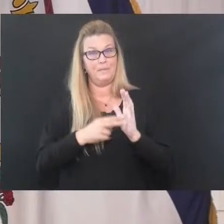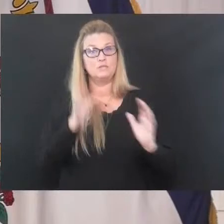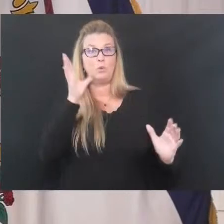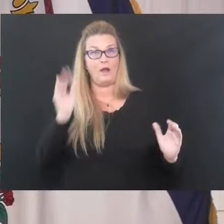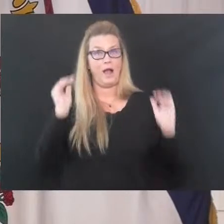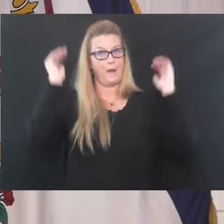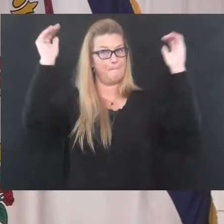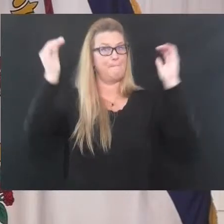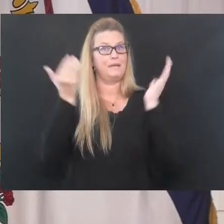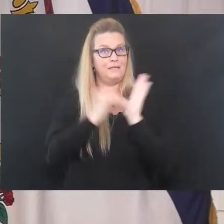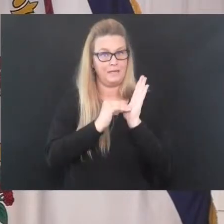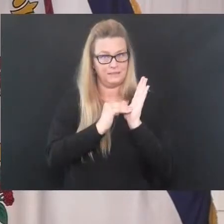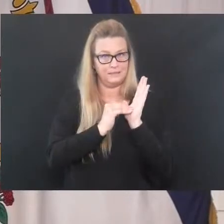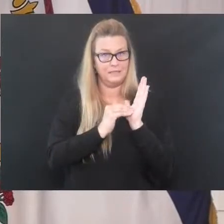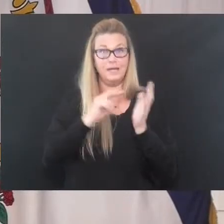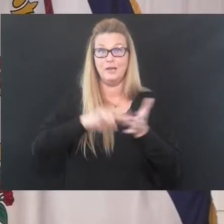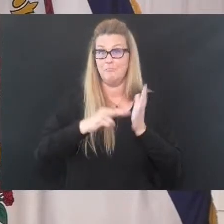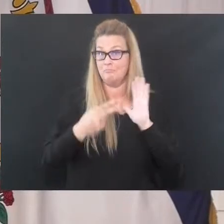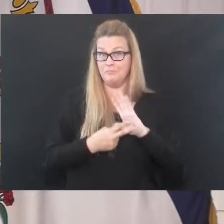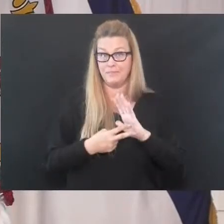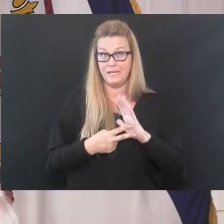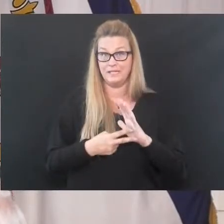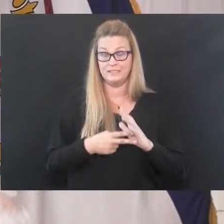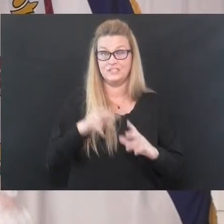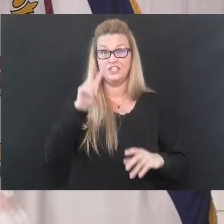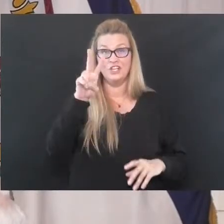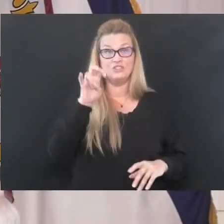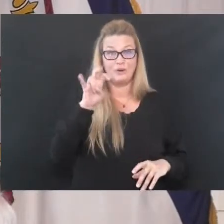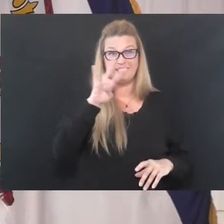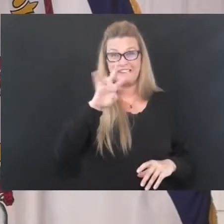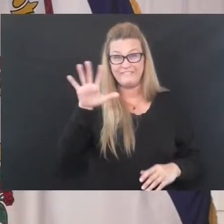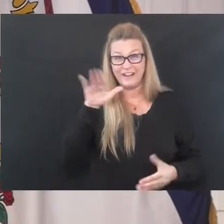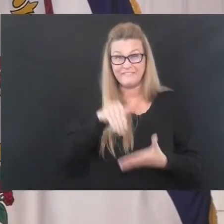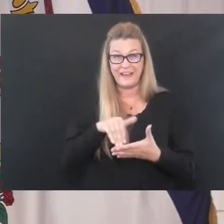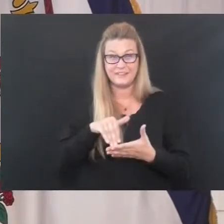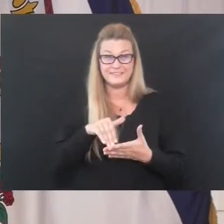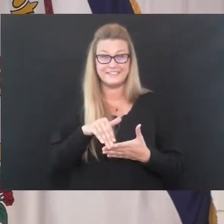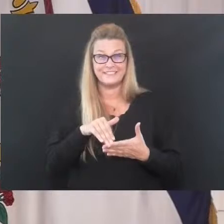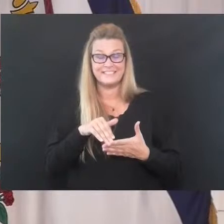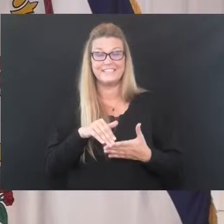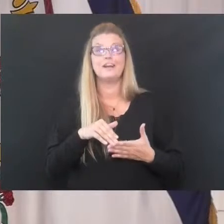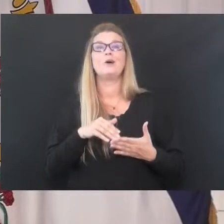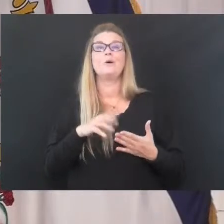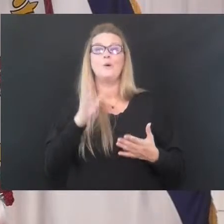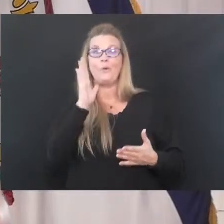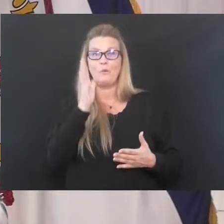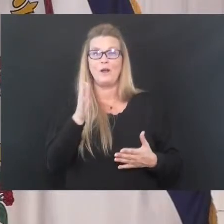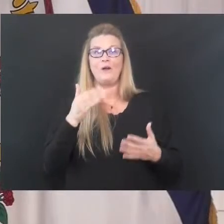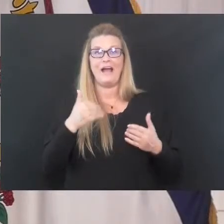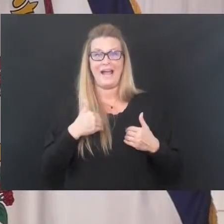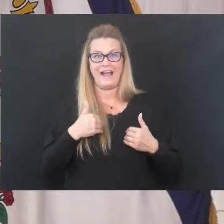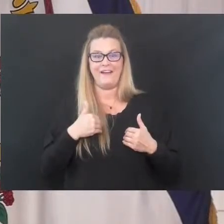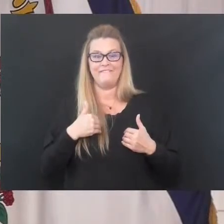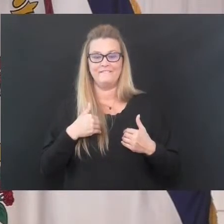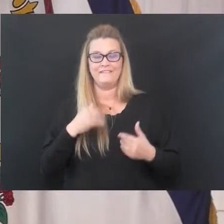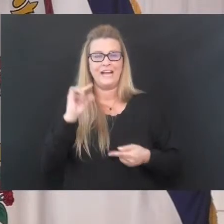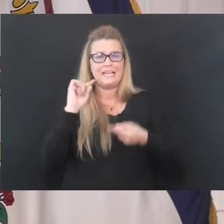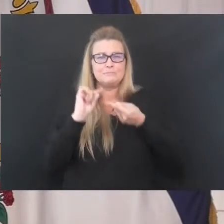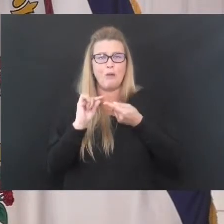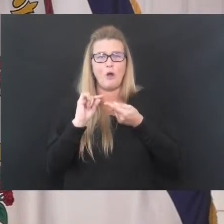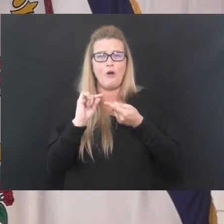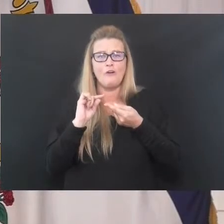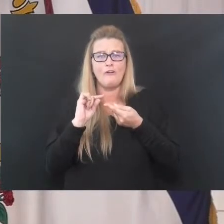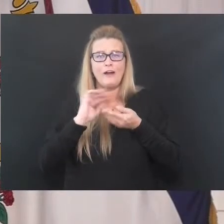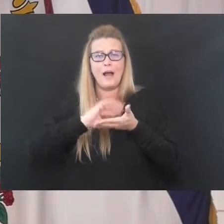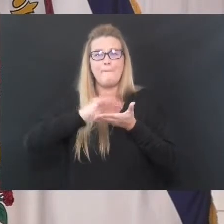bit. And what will have to happen is if we get 275,000, we'll have to get a small amount of